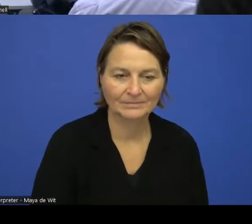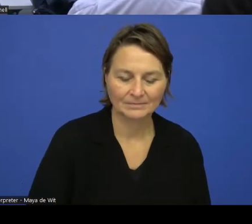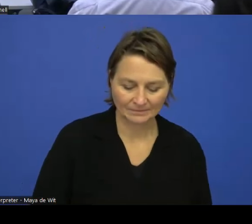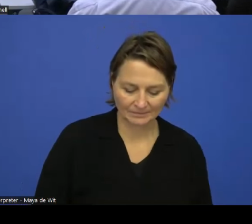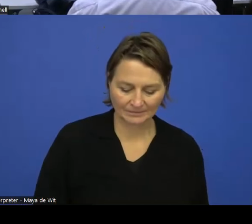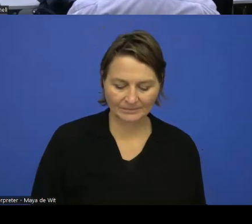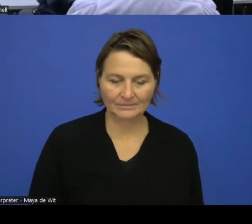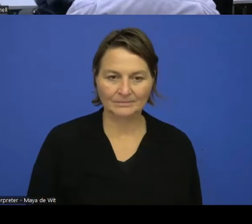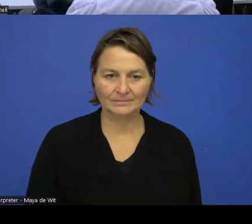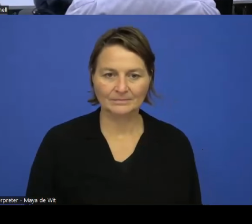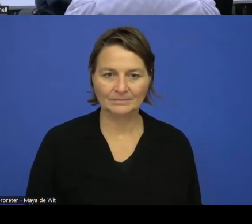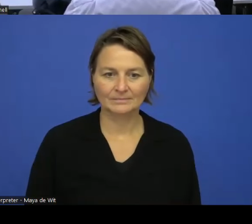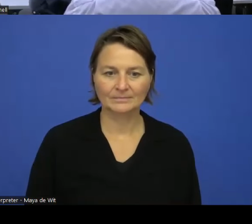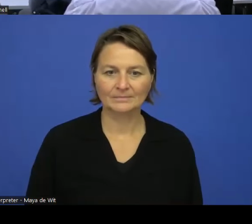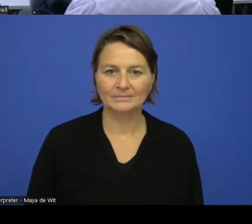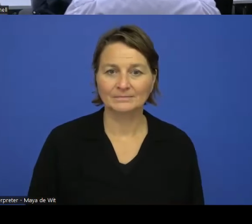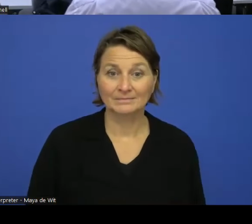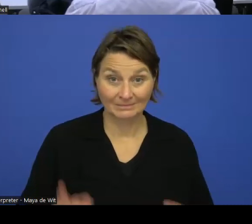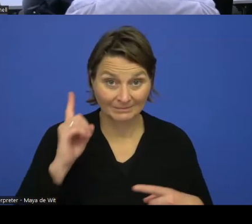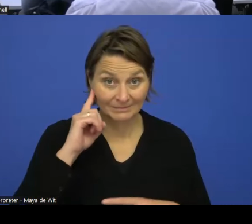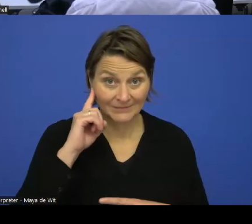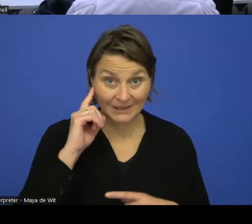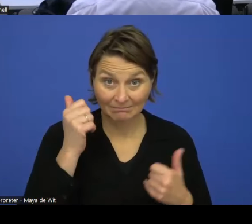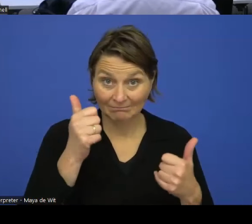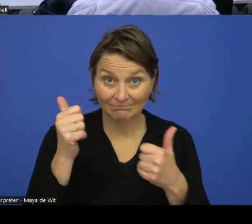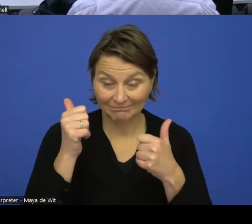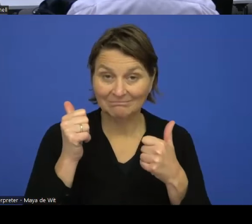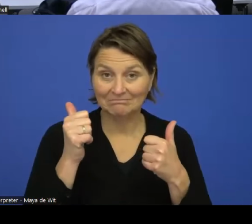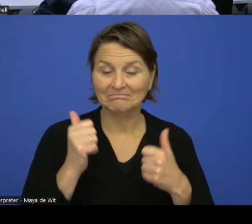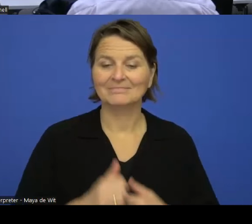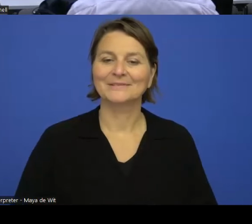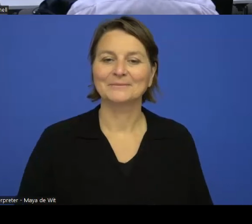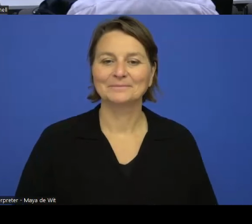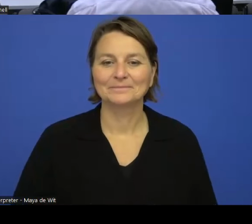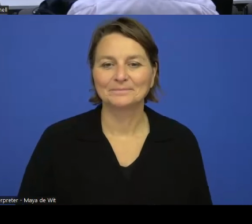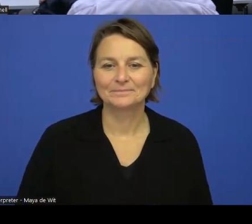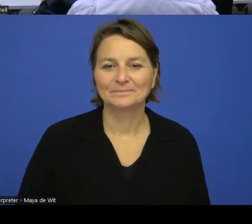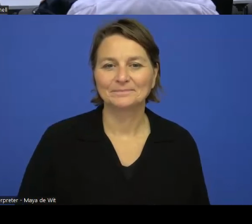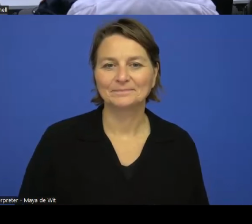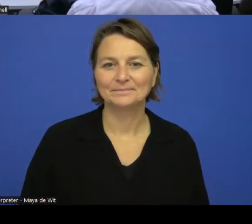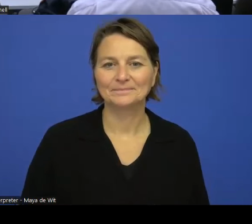Great, and hopefully I'm coming through. Yes, I think I am. I'll just stick this in my pocket.